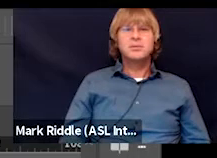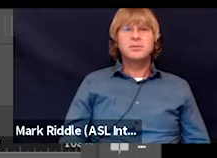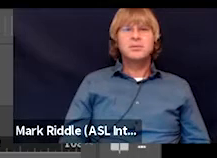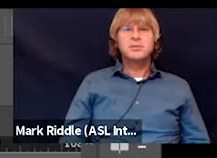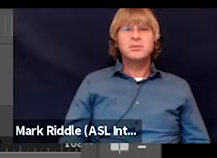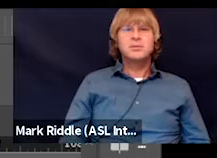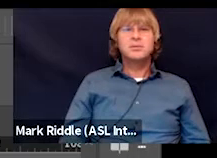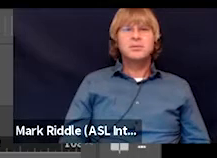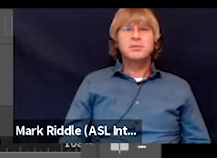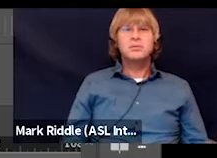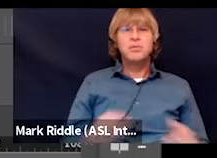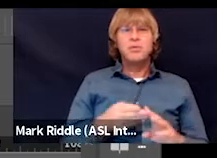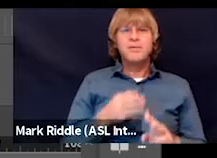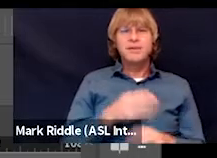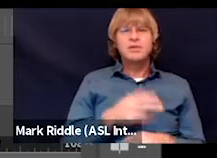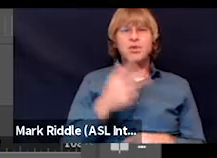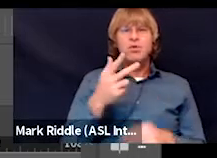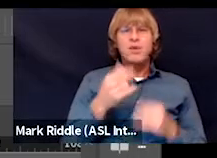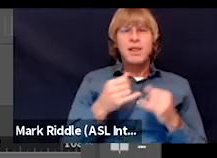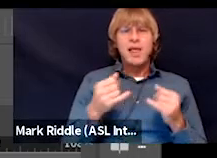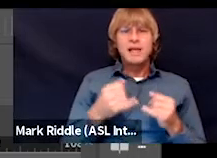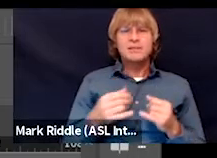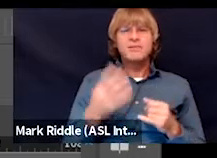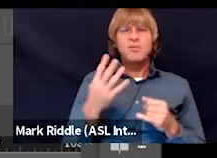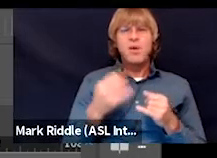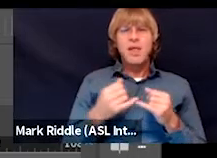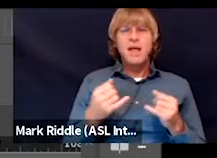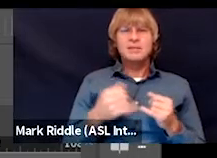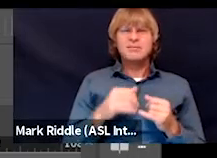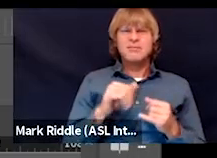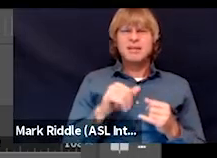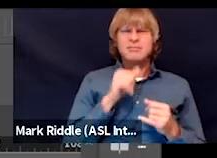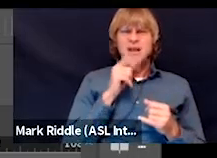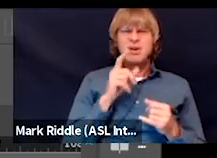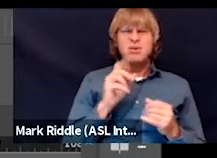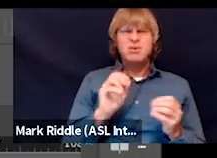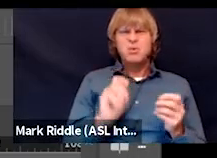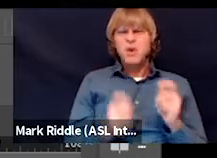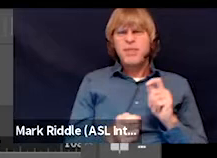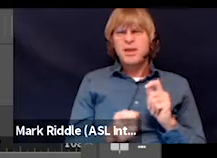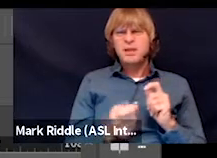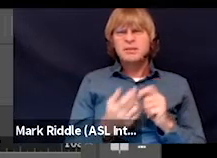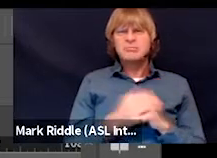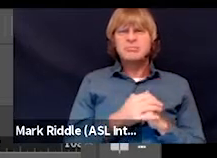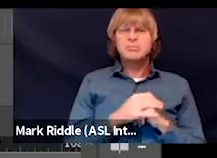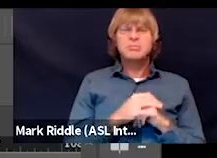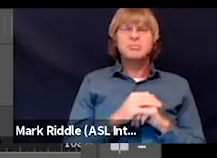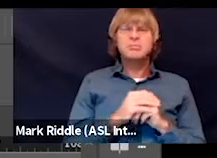3 lines, 4 lines. Wow, that's not doing anything, is it?